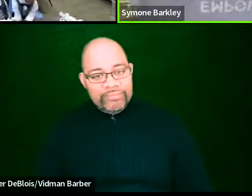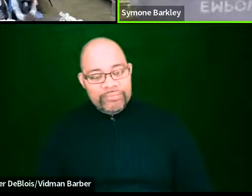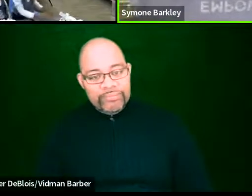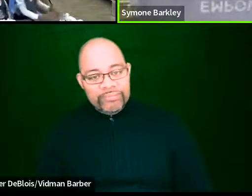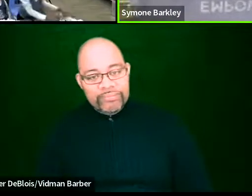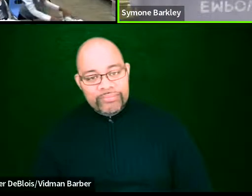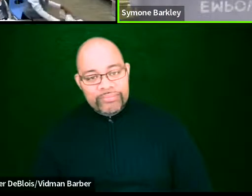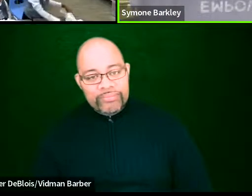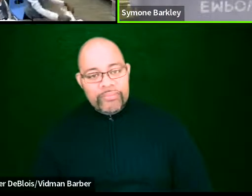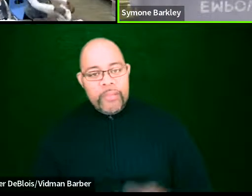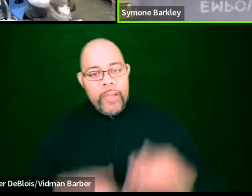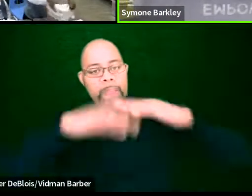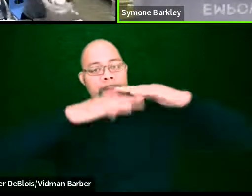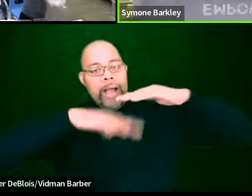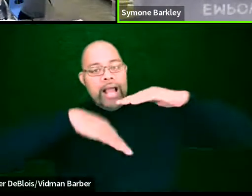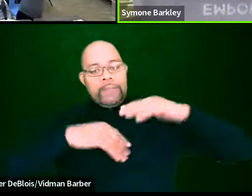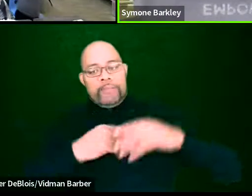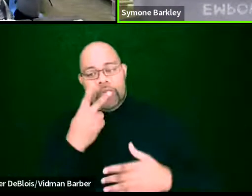at the bottom.